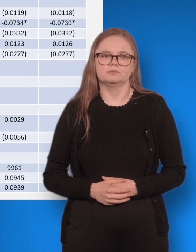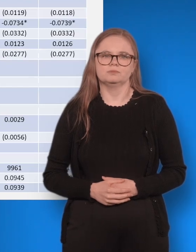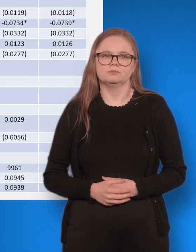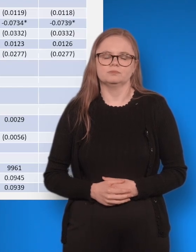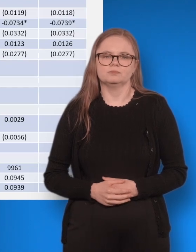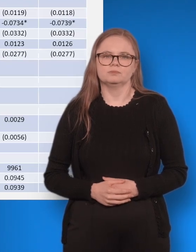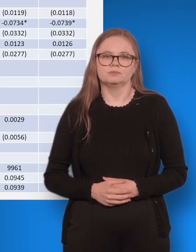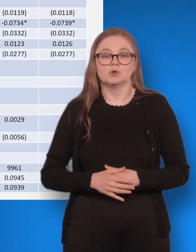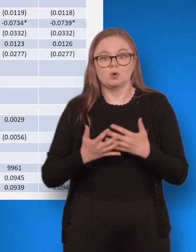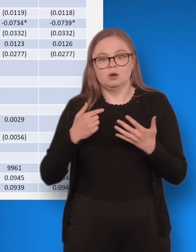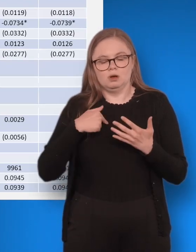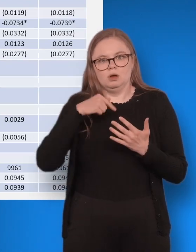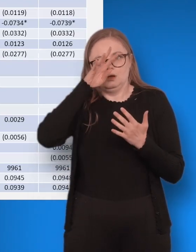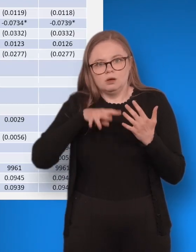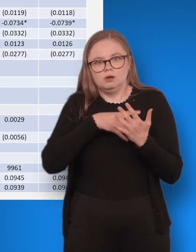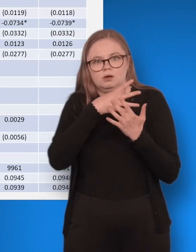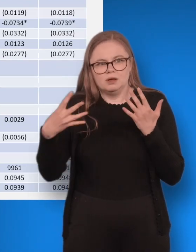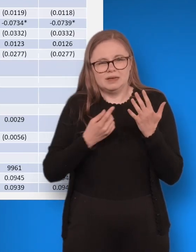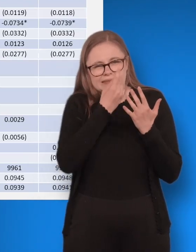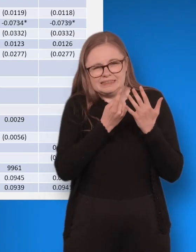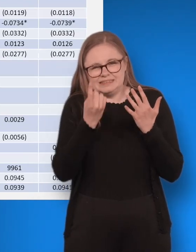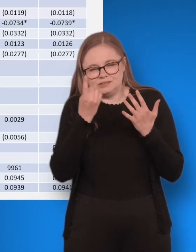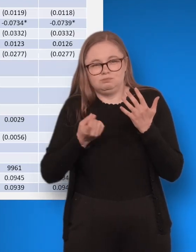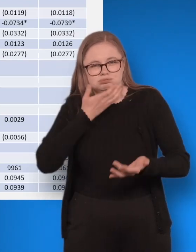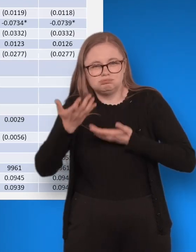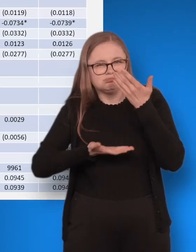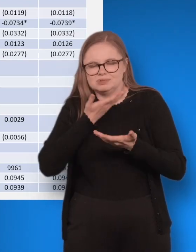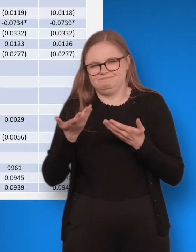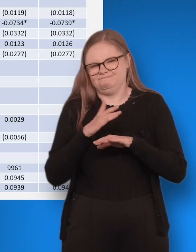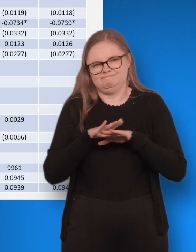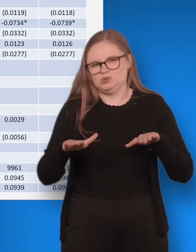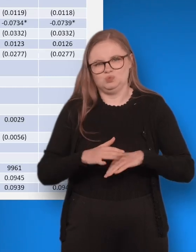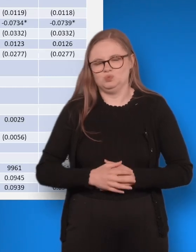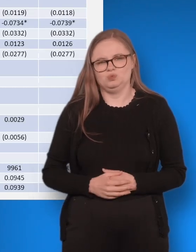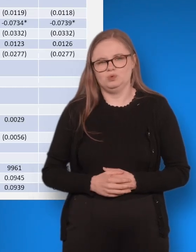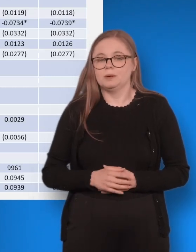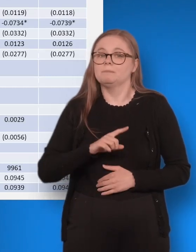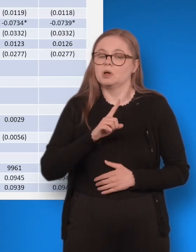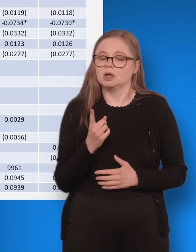So I'm not going to go over the numbers in the next few slides